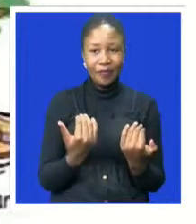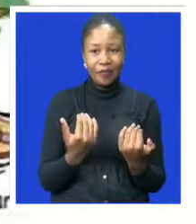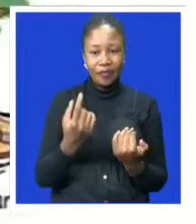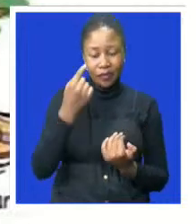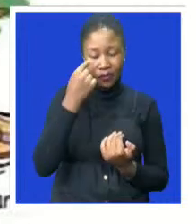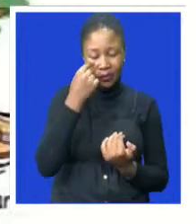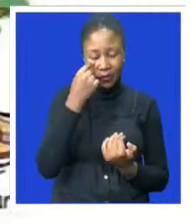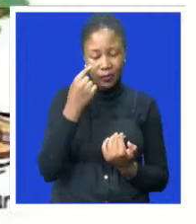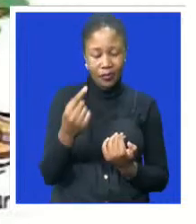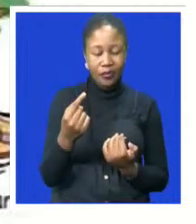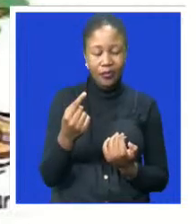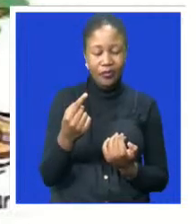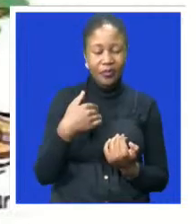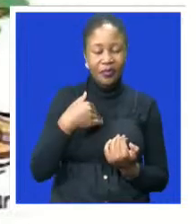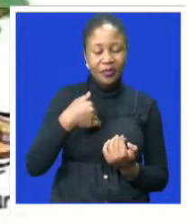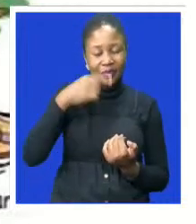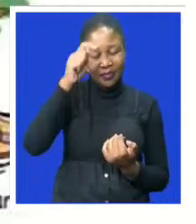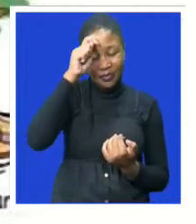on a chair.